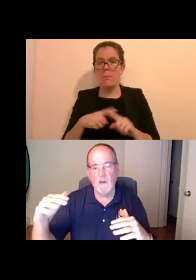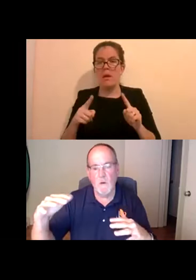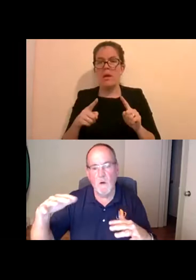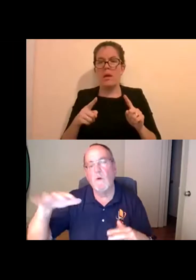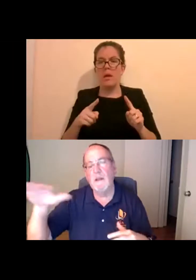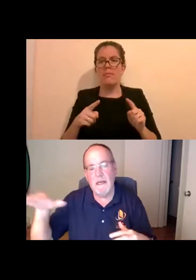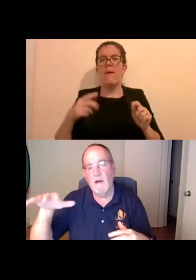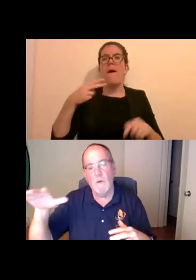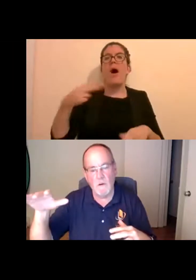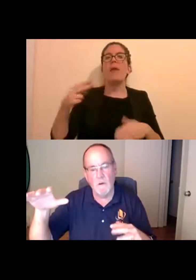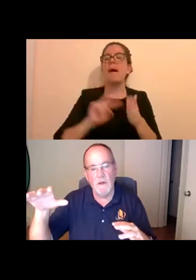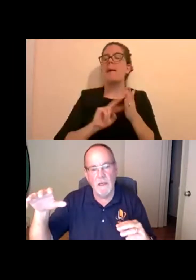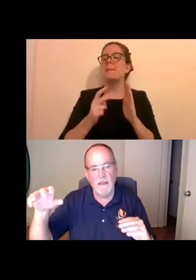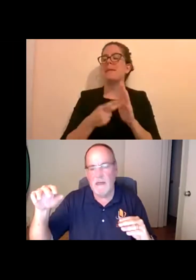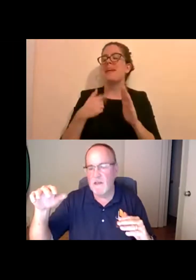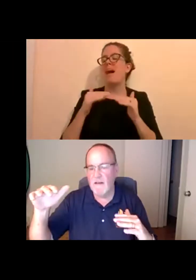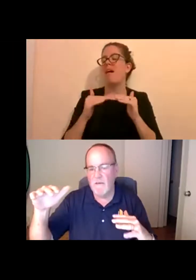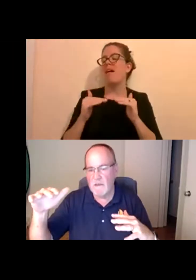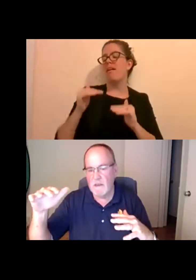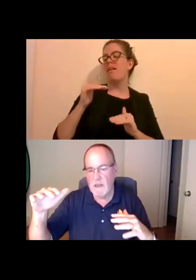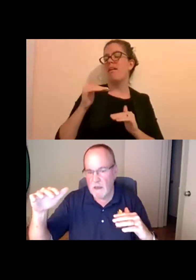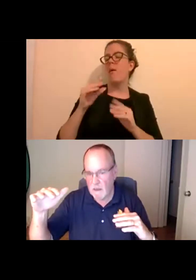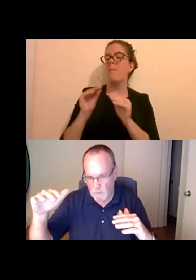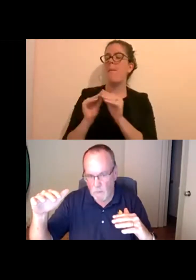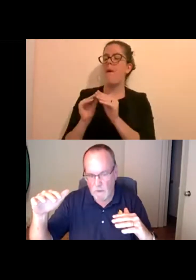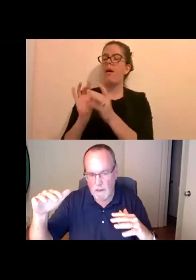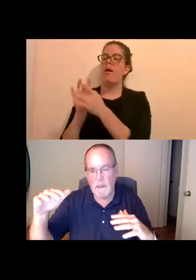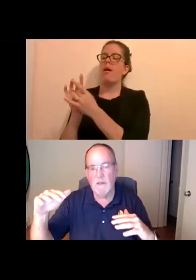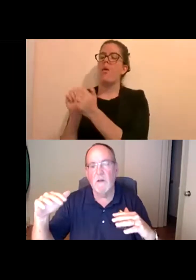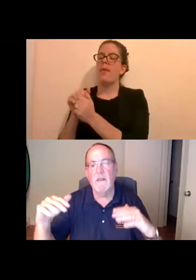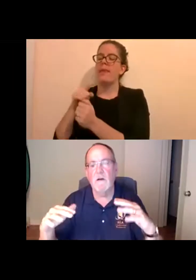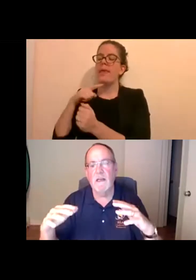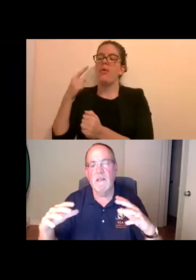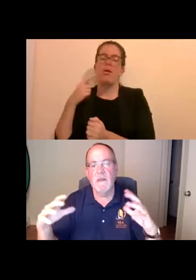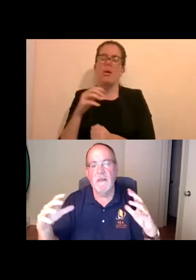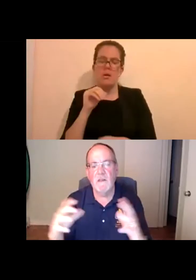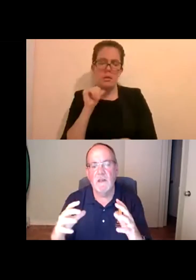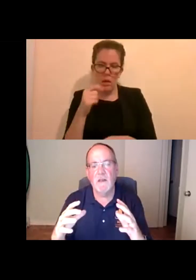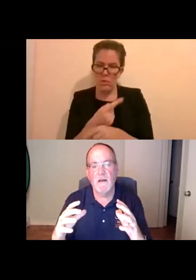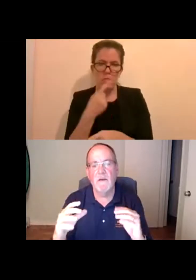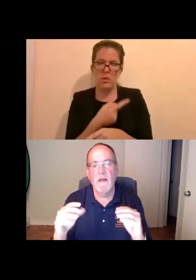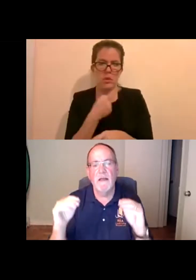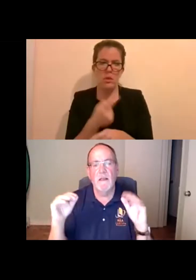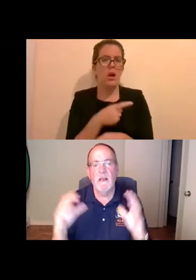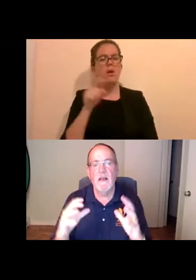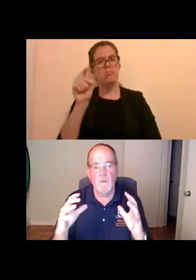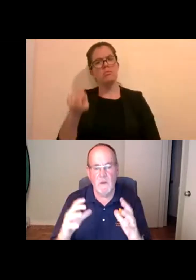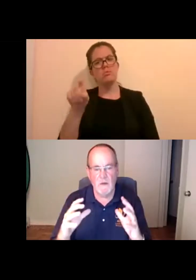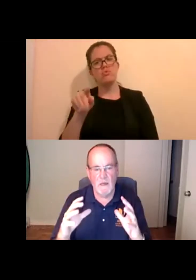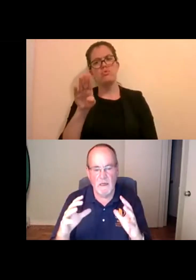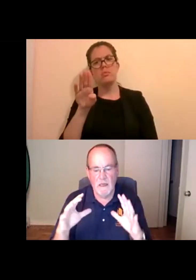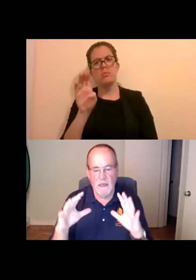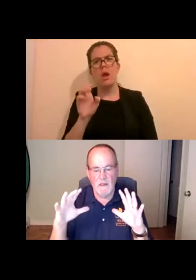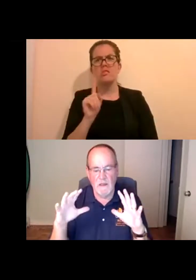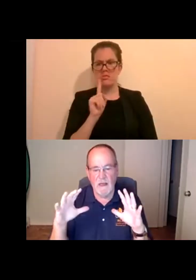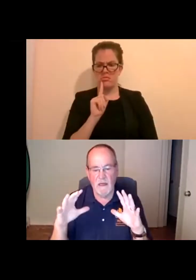advantage role with the hearing world that is not appropriate. And so that there needs to be a sense of the deaf